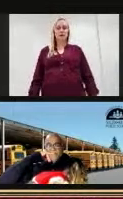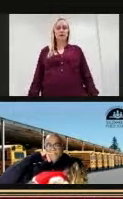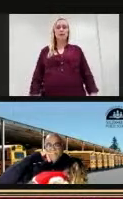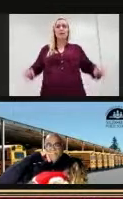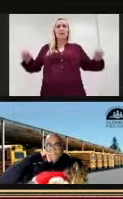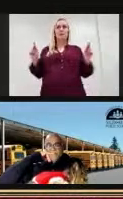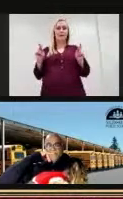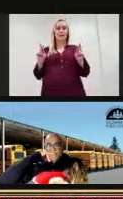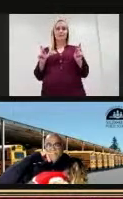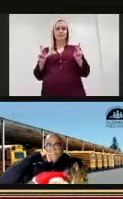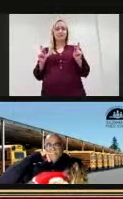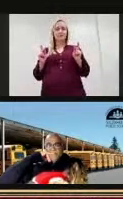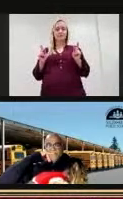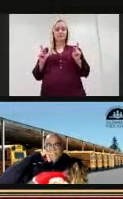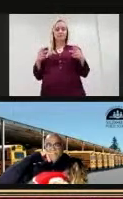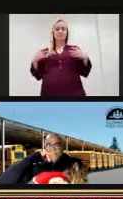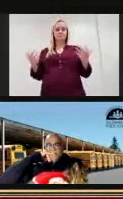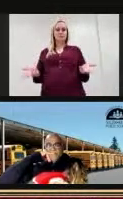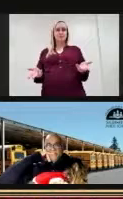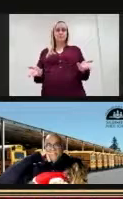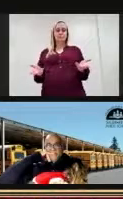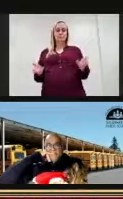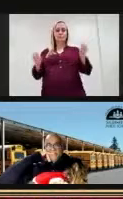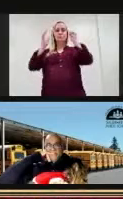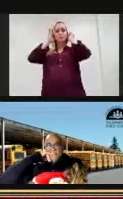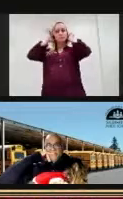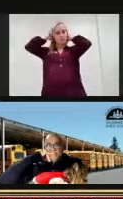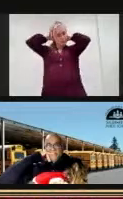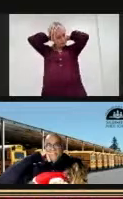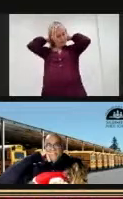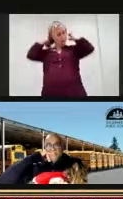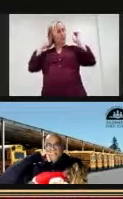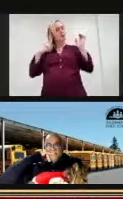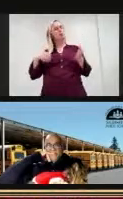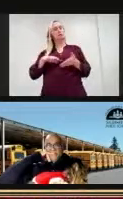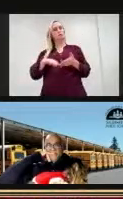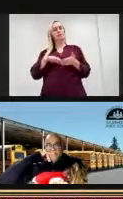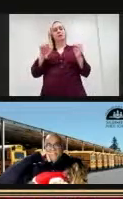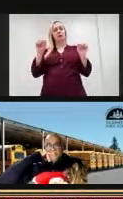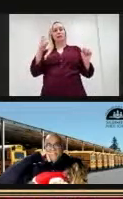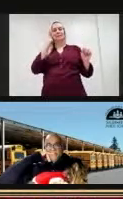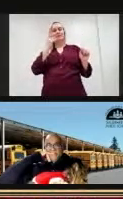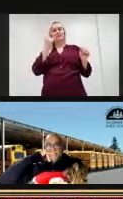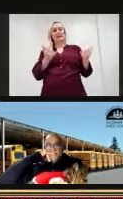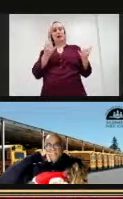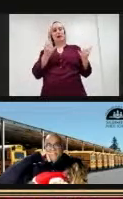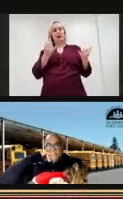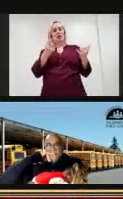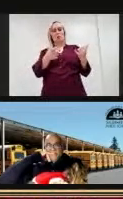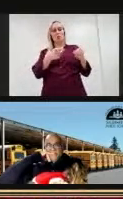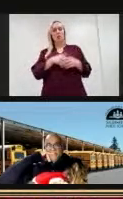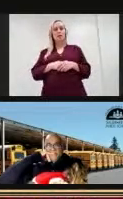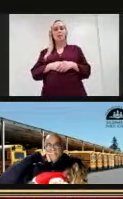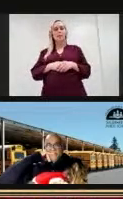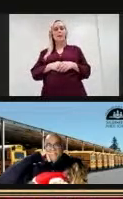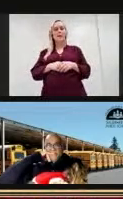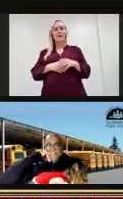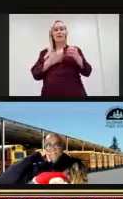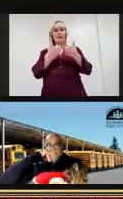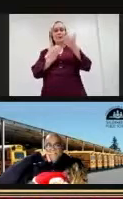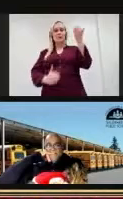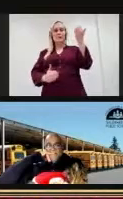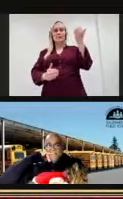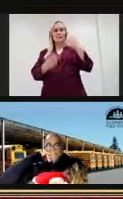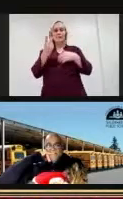Okay, so excuse me, as you can see it now with the bullet broken into